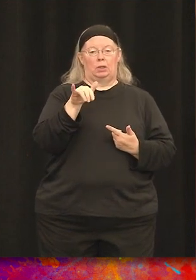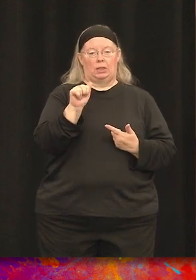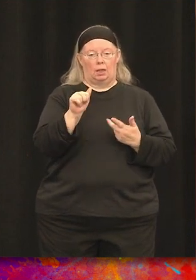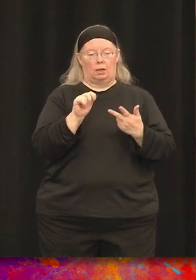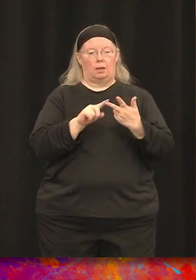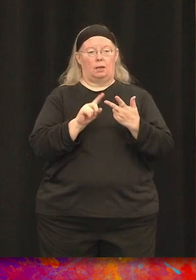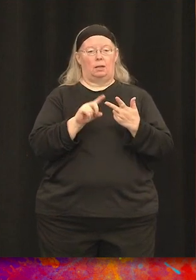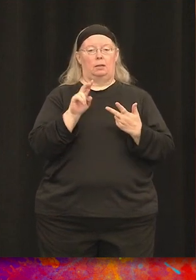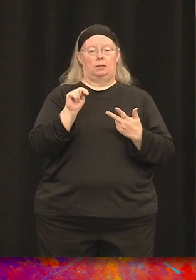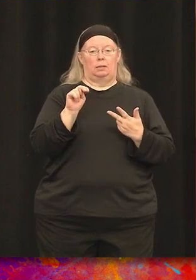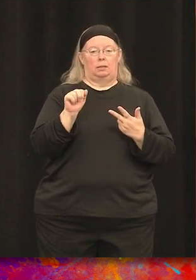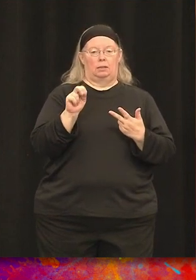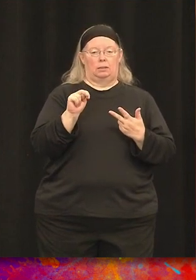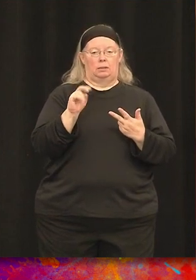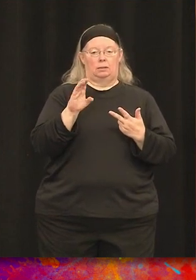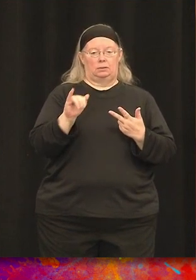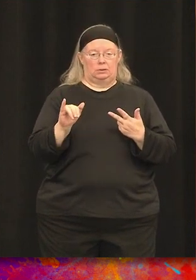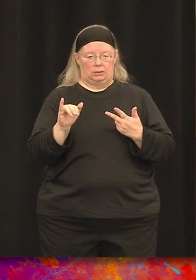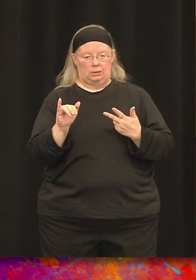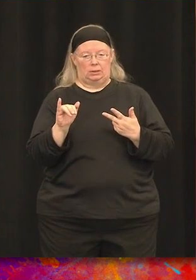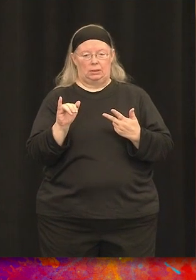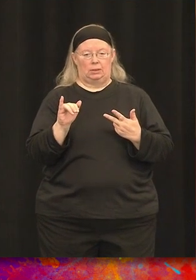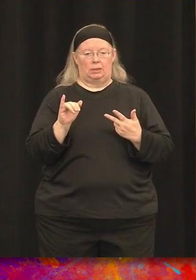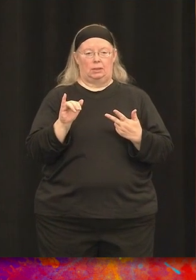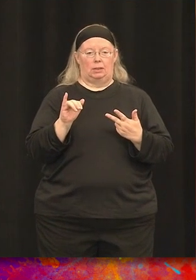and of course, Mark Dunning.